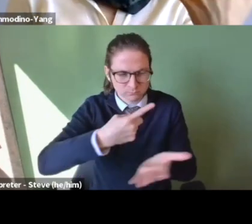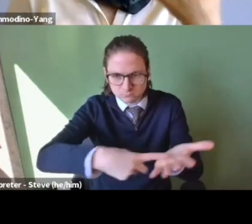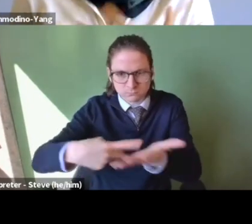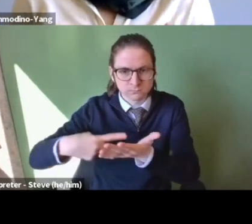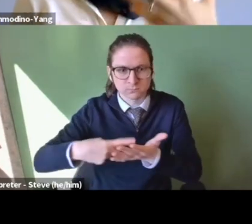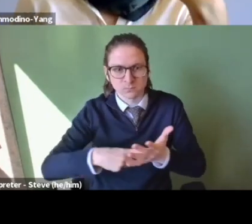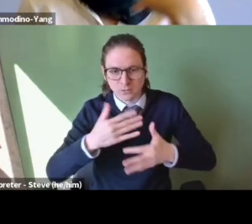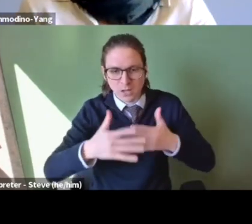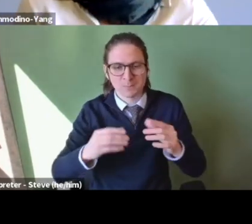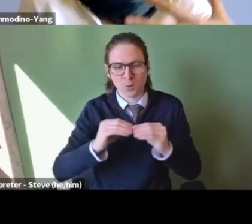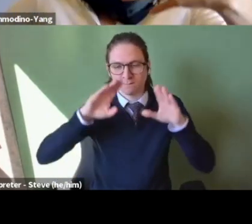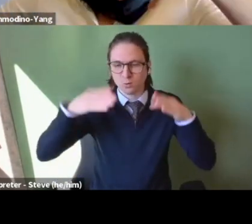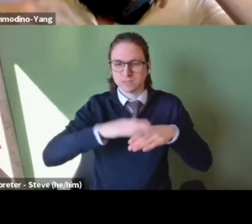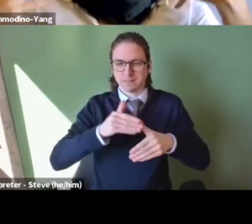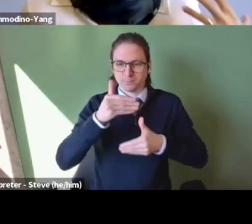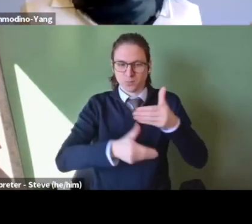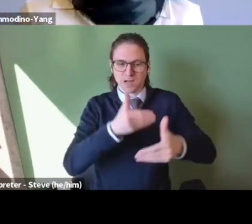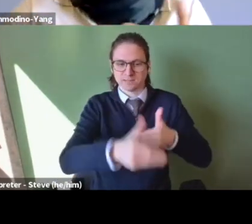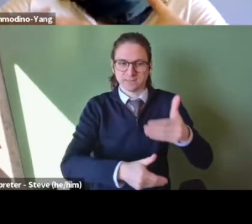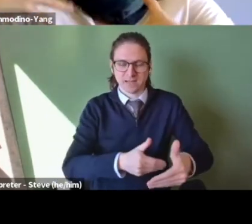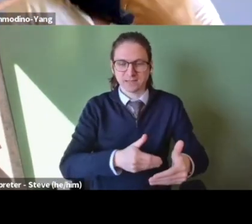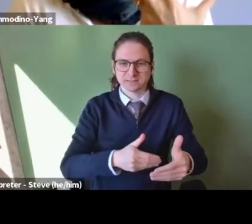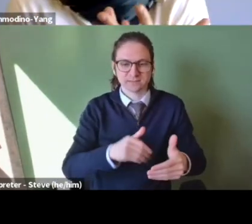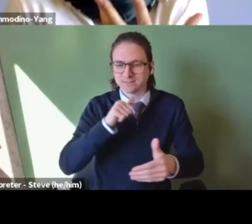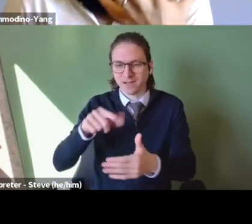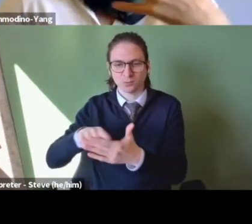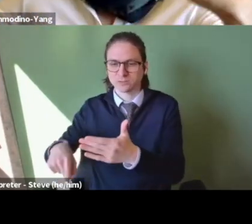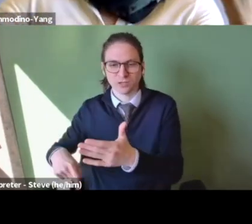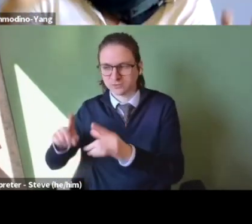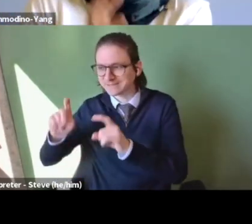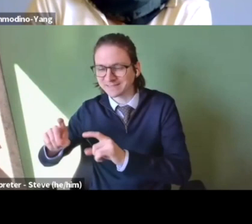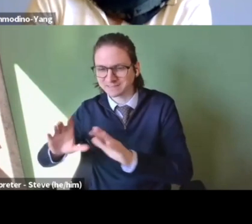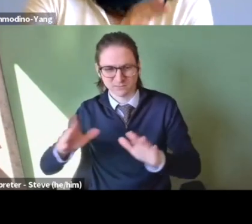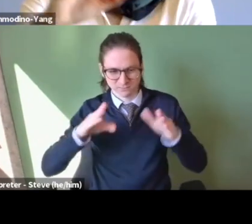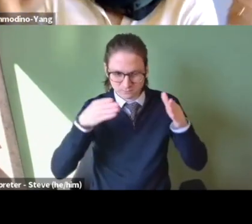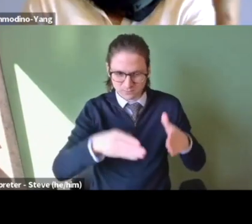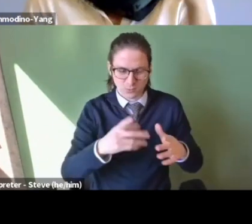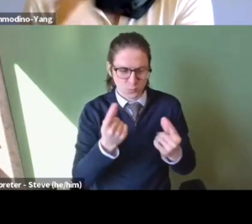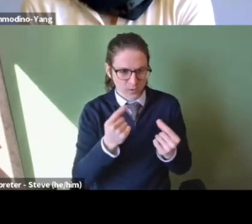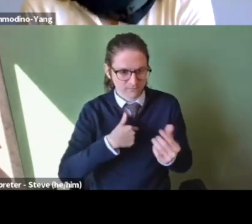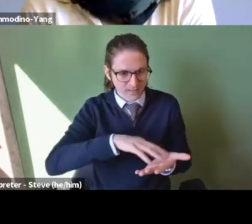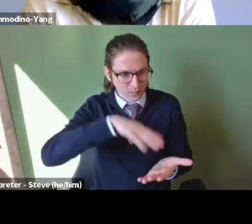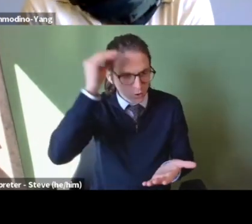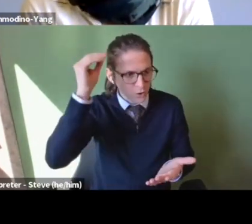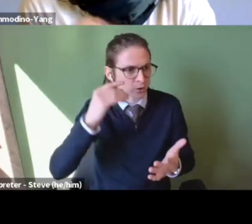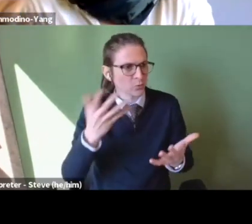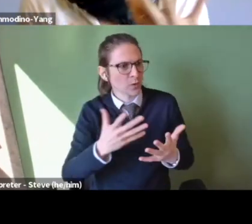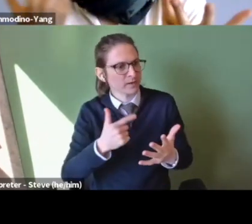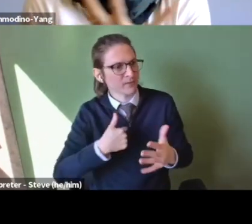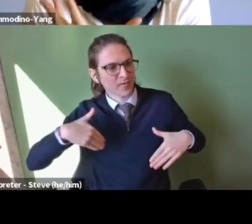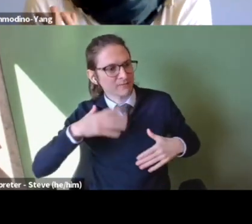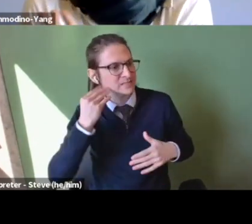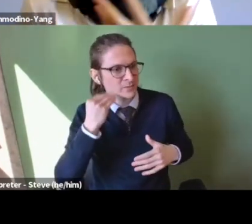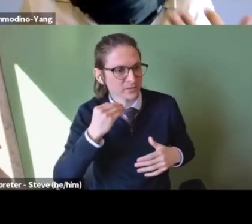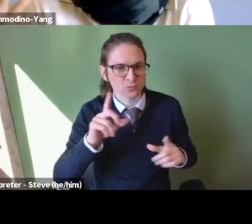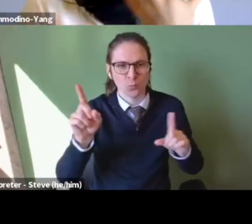they're really reflecting on, what are you accomplishing? What am I learning? What have I not done yet? Where else could I go with this? What else